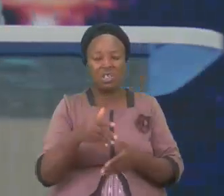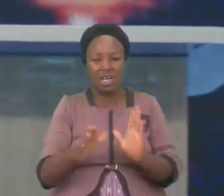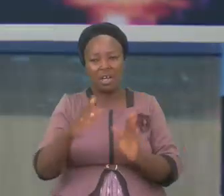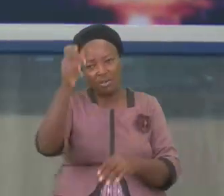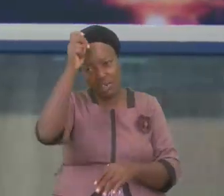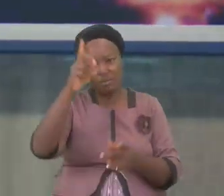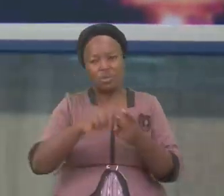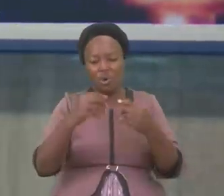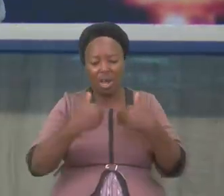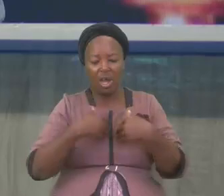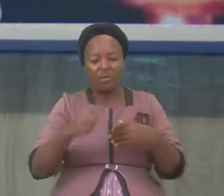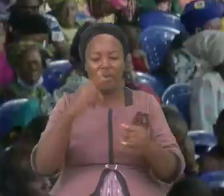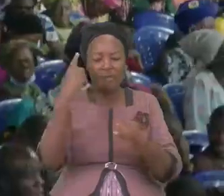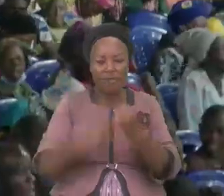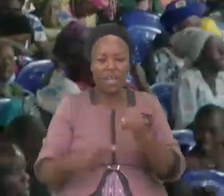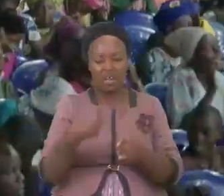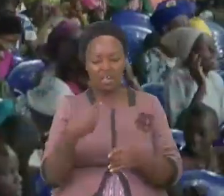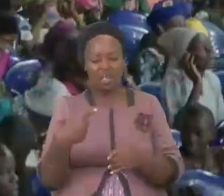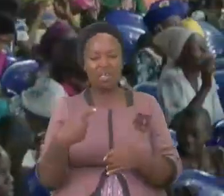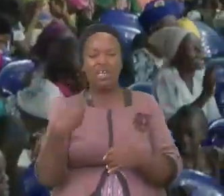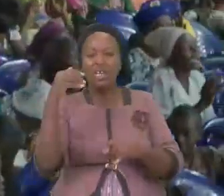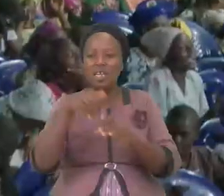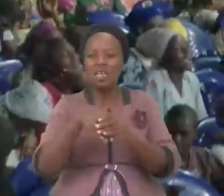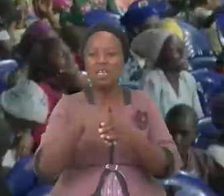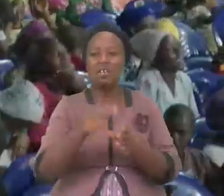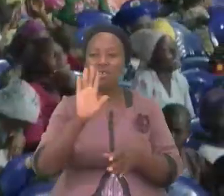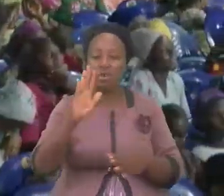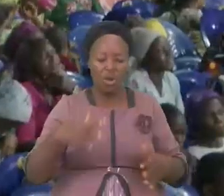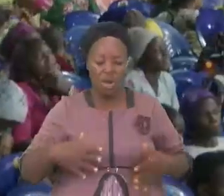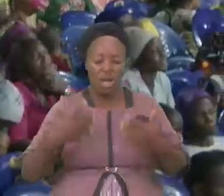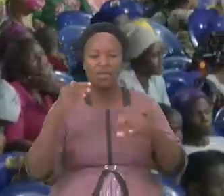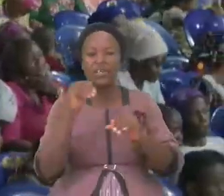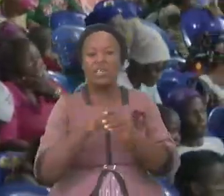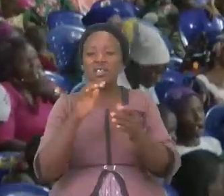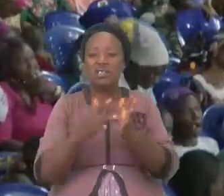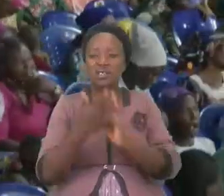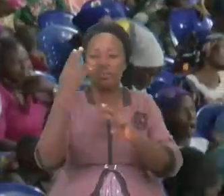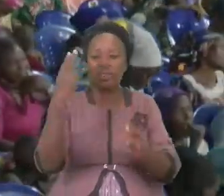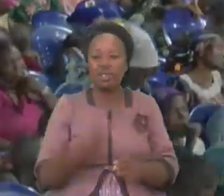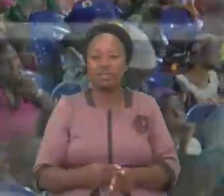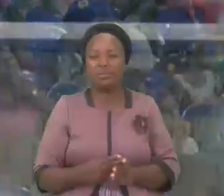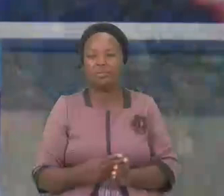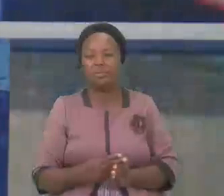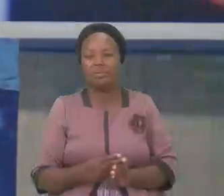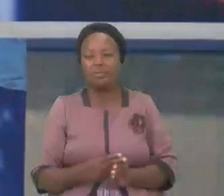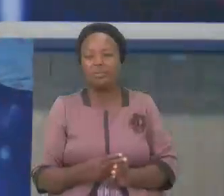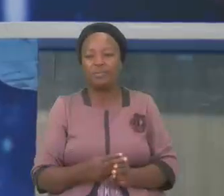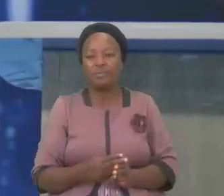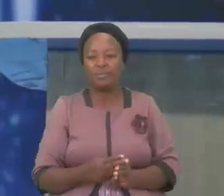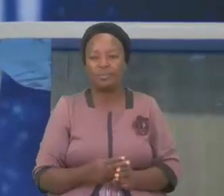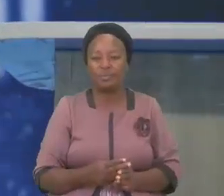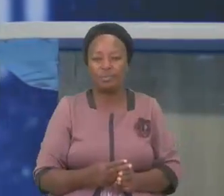your life, in Jesus' name. The deliberate corruption through humiliation